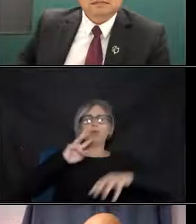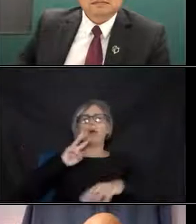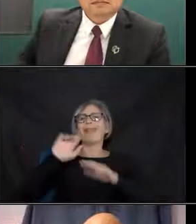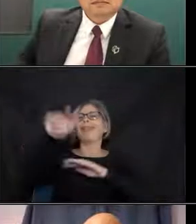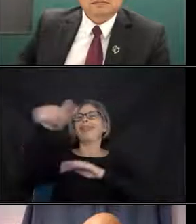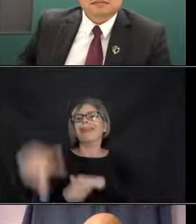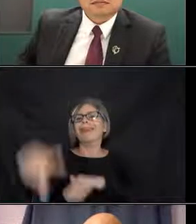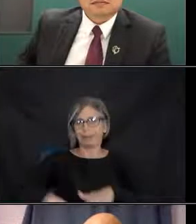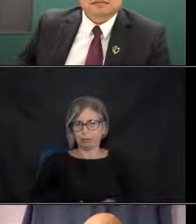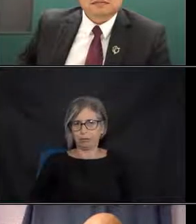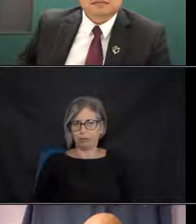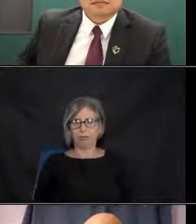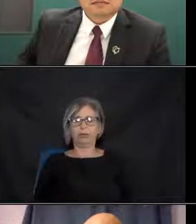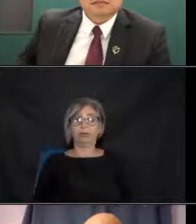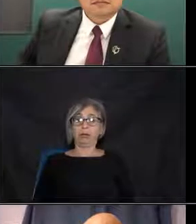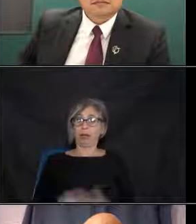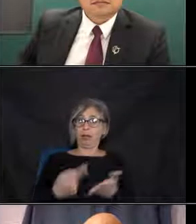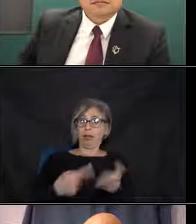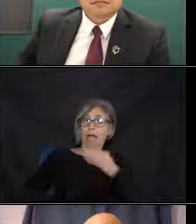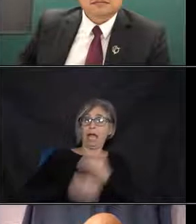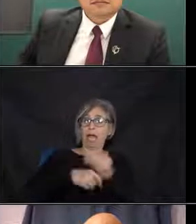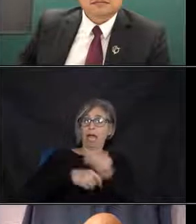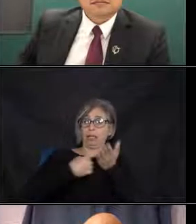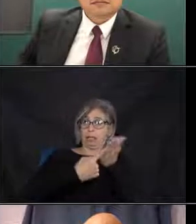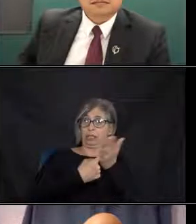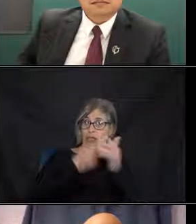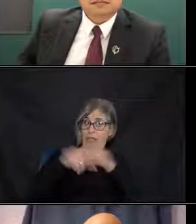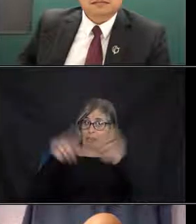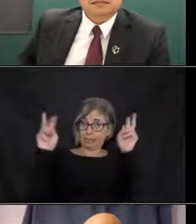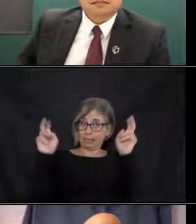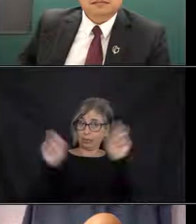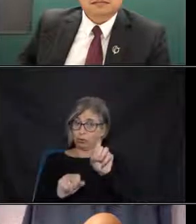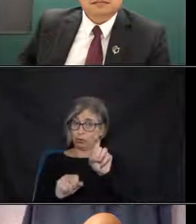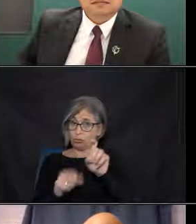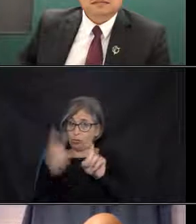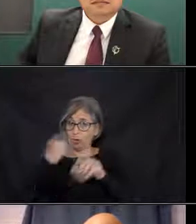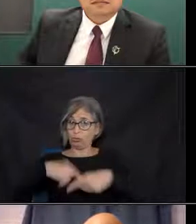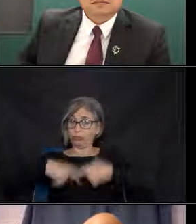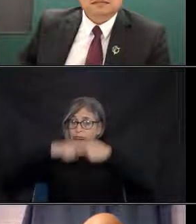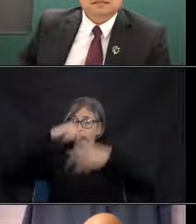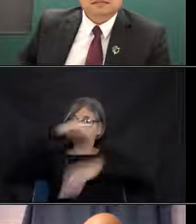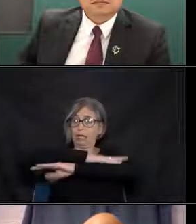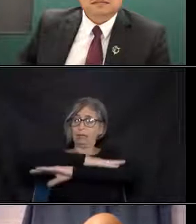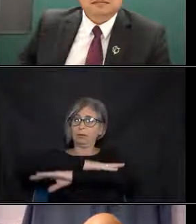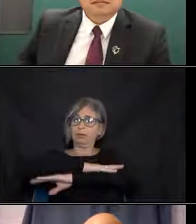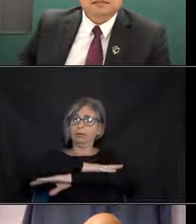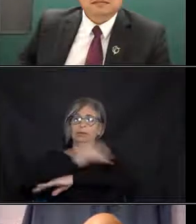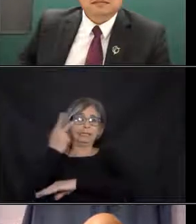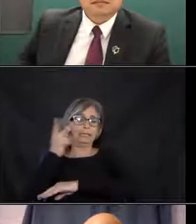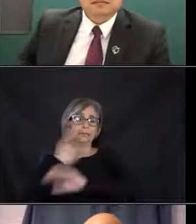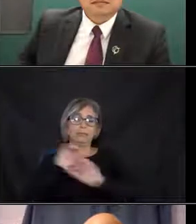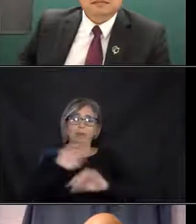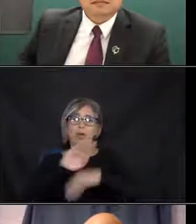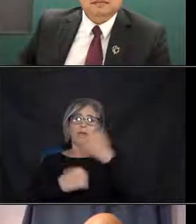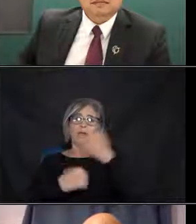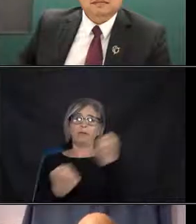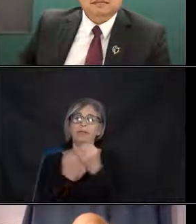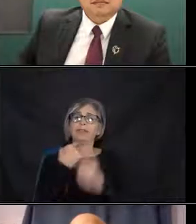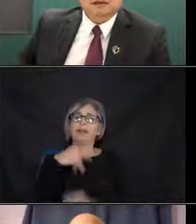Is there any further discussion on this issue for tabling? Seeing none, all those in favor state so by saying